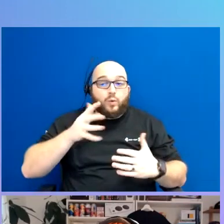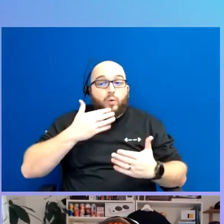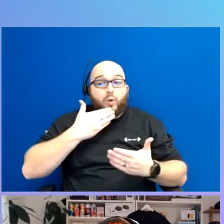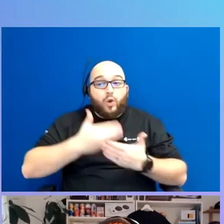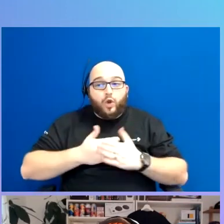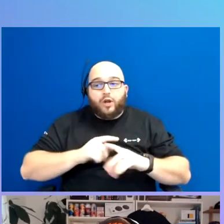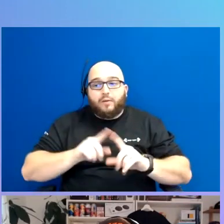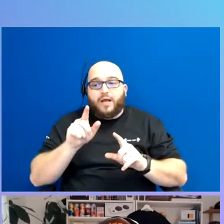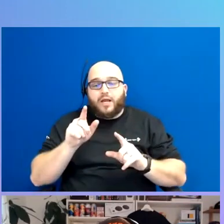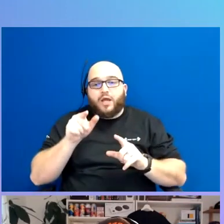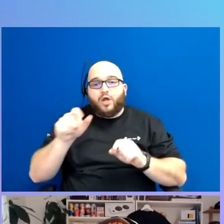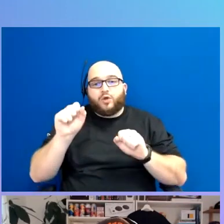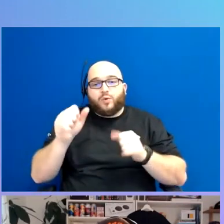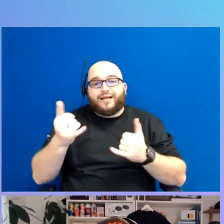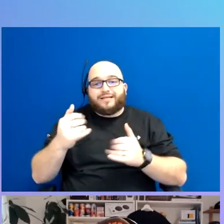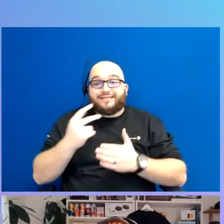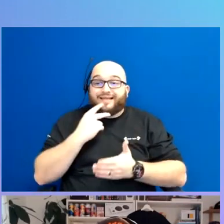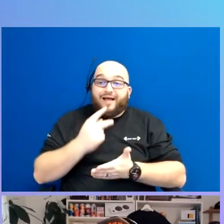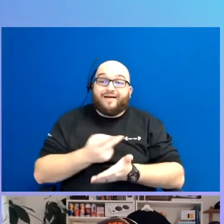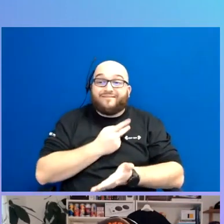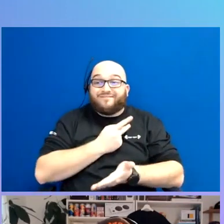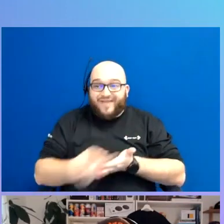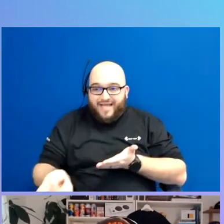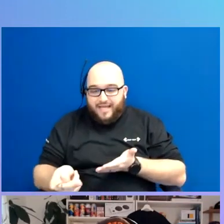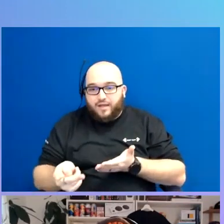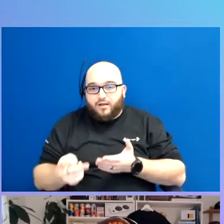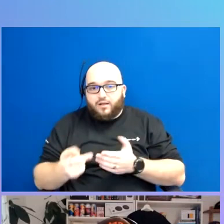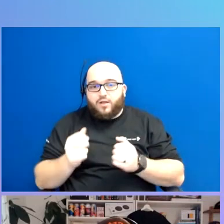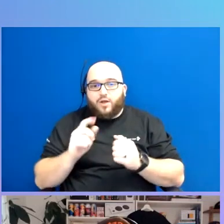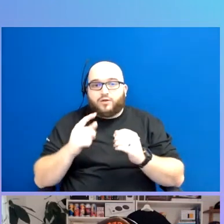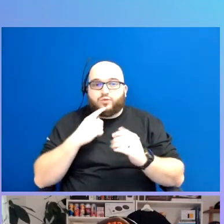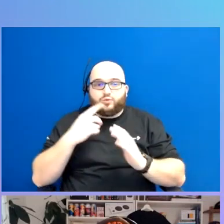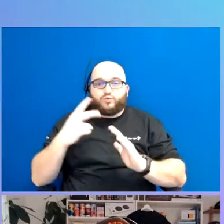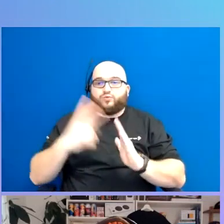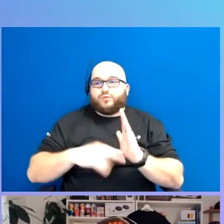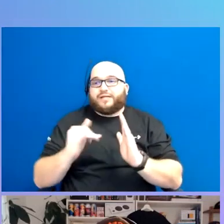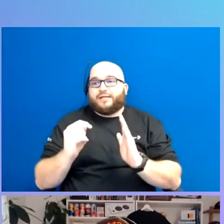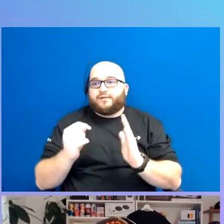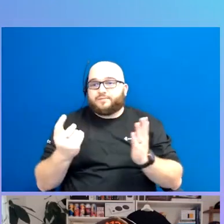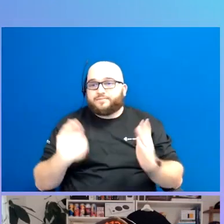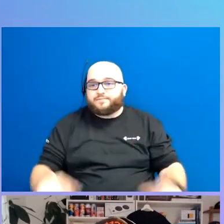fail in how to actually convey and read it.